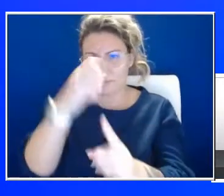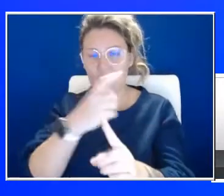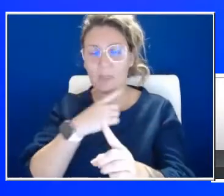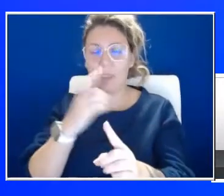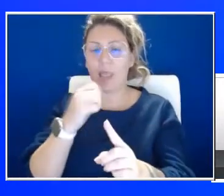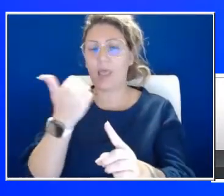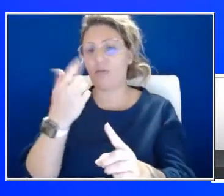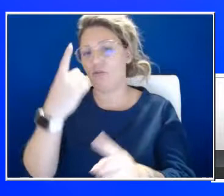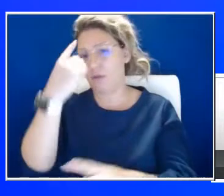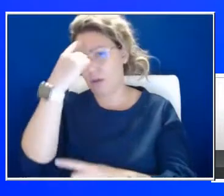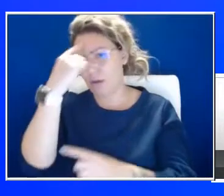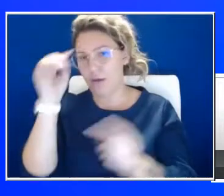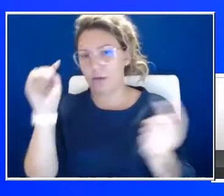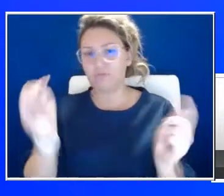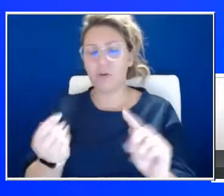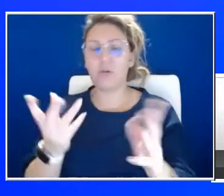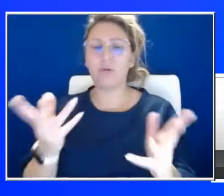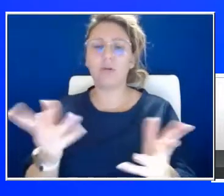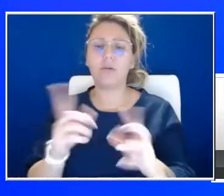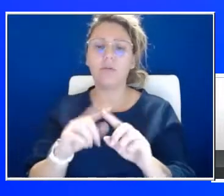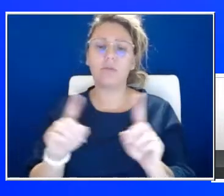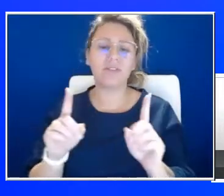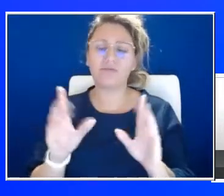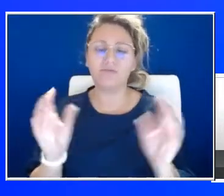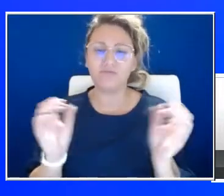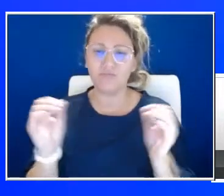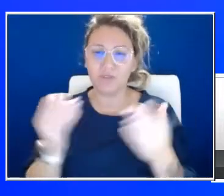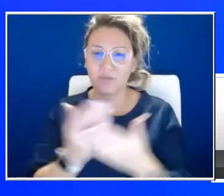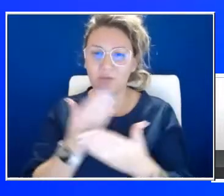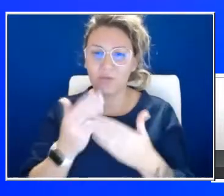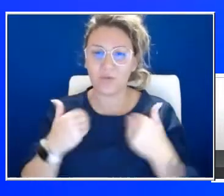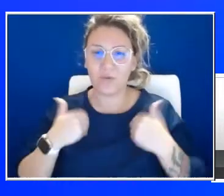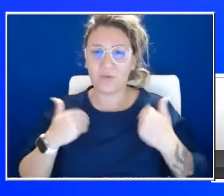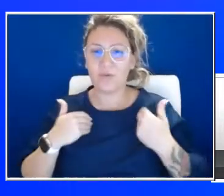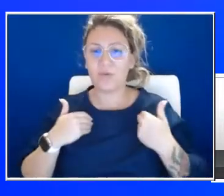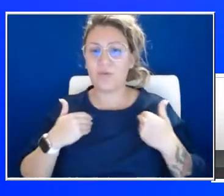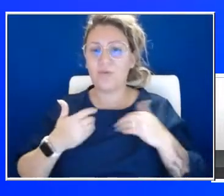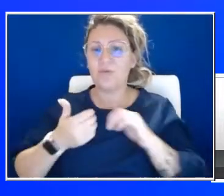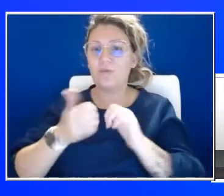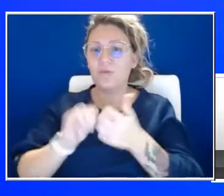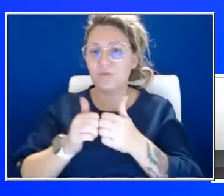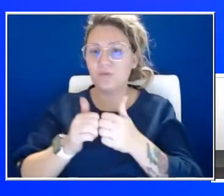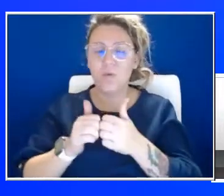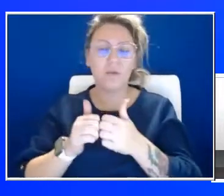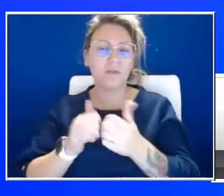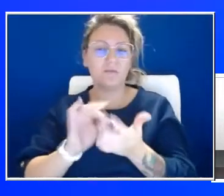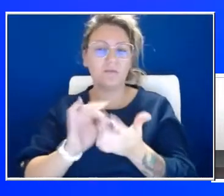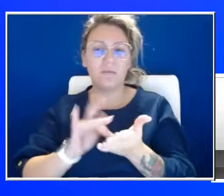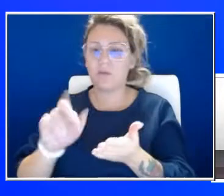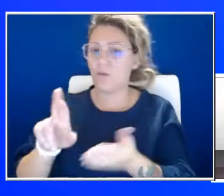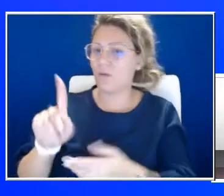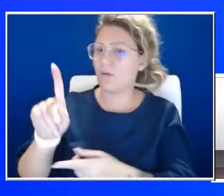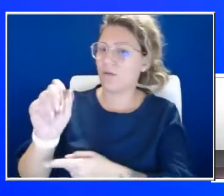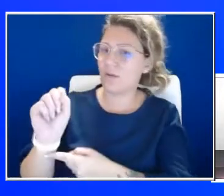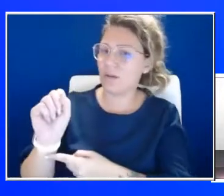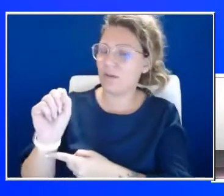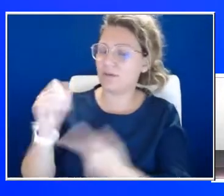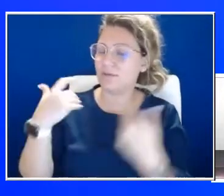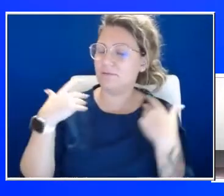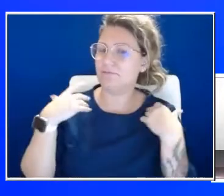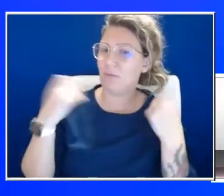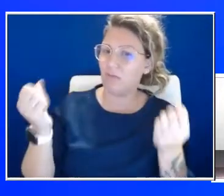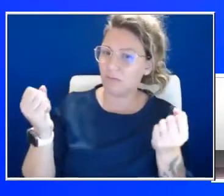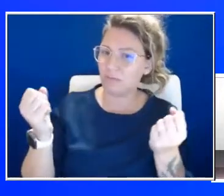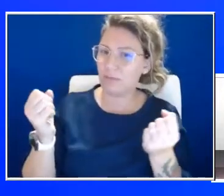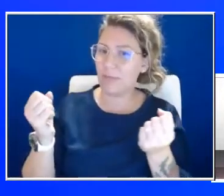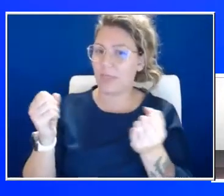there's nothing new with our youth sports medicine or our Kansas State High School Athletic Association guidelines, except for being as accurate as